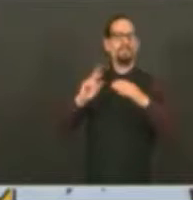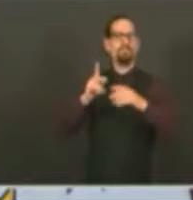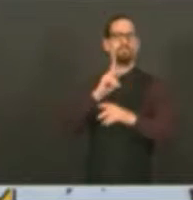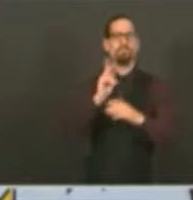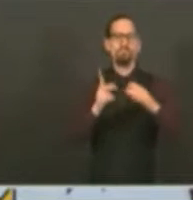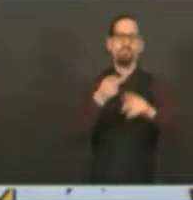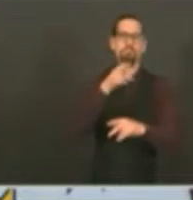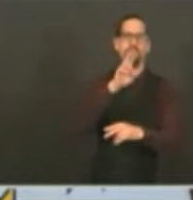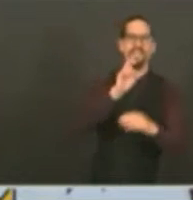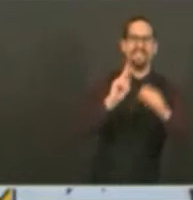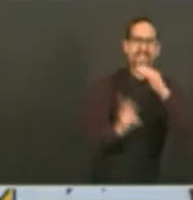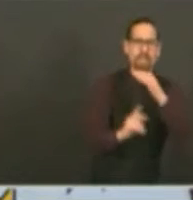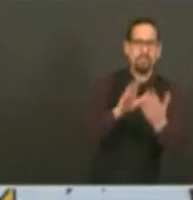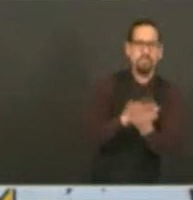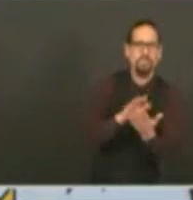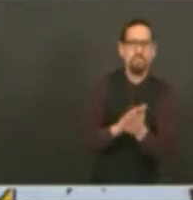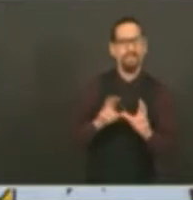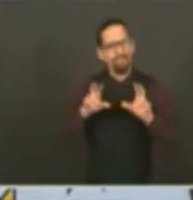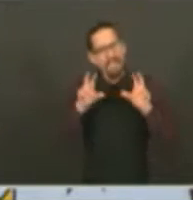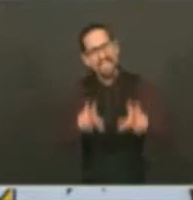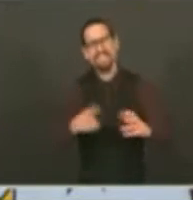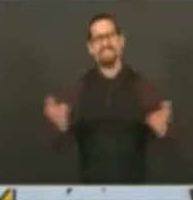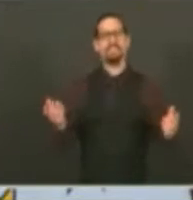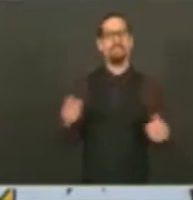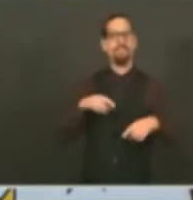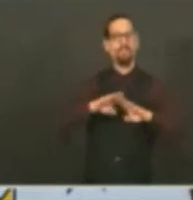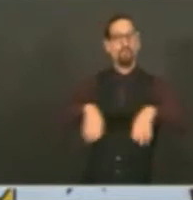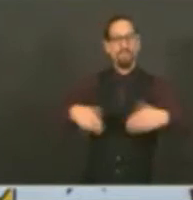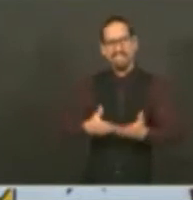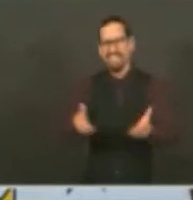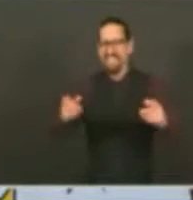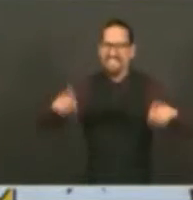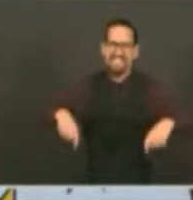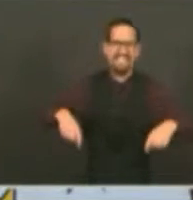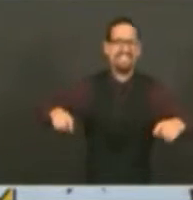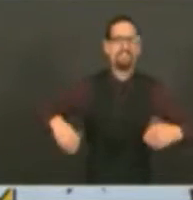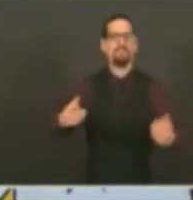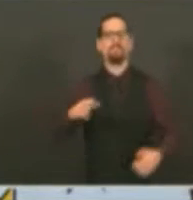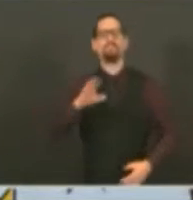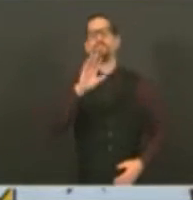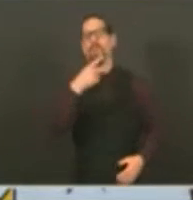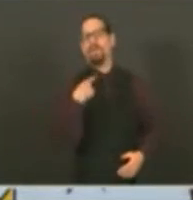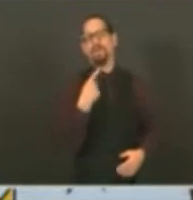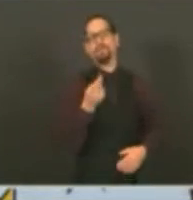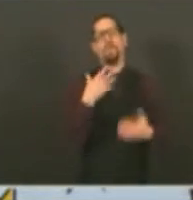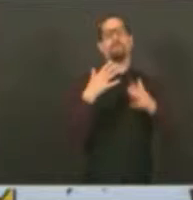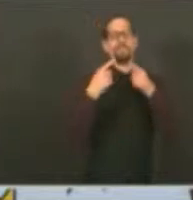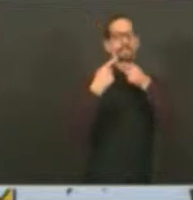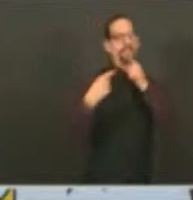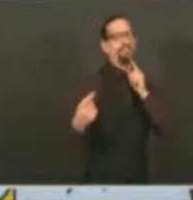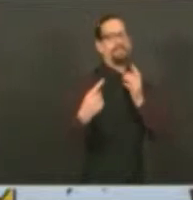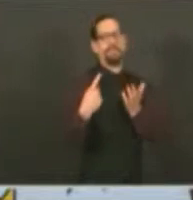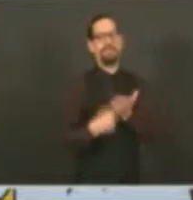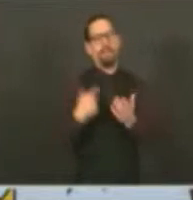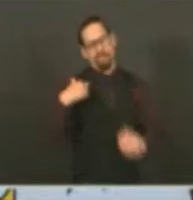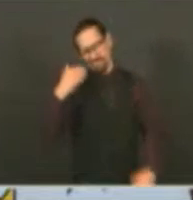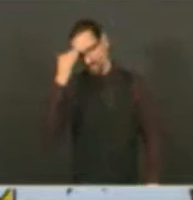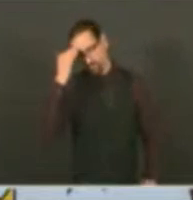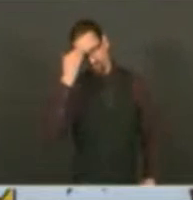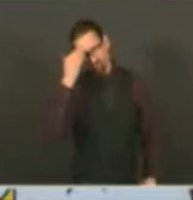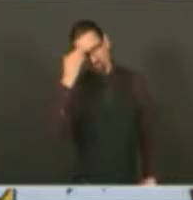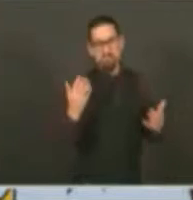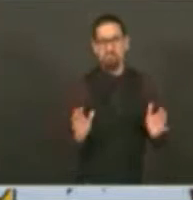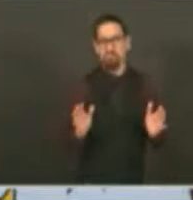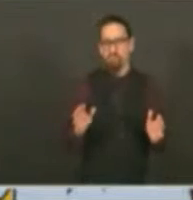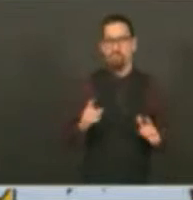need. So again, we have disagreed in the past. I agree in the necessity